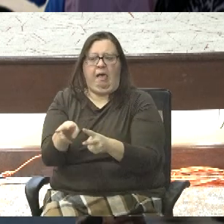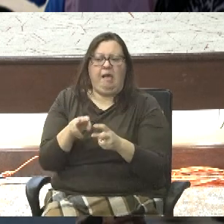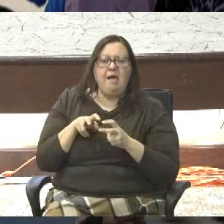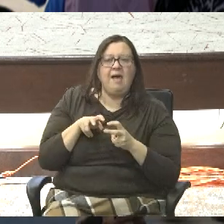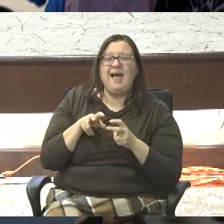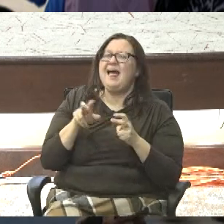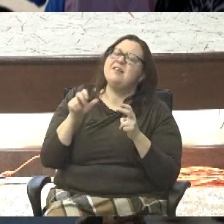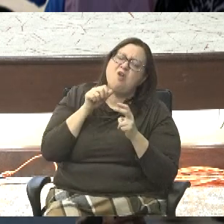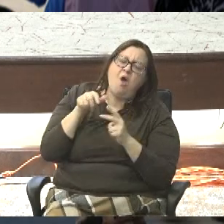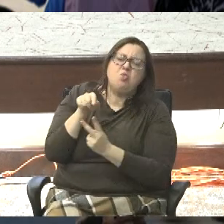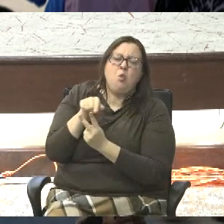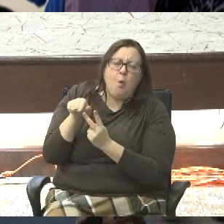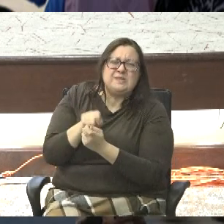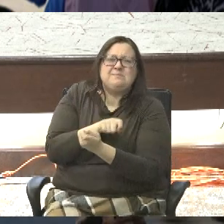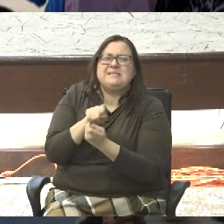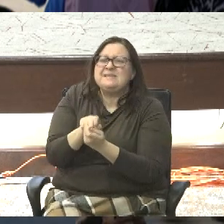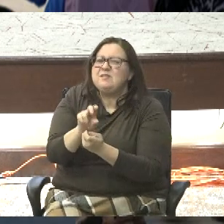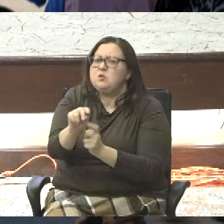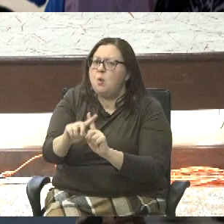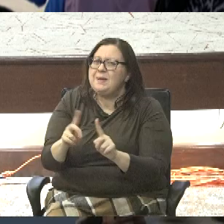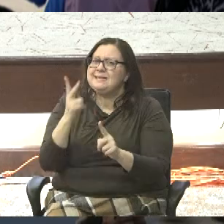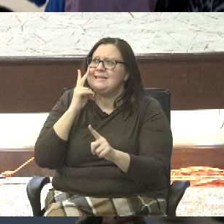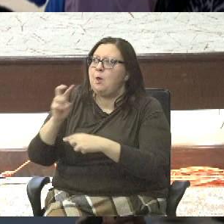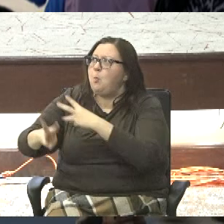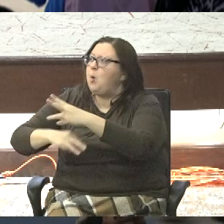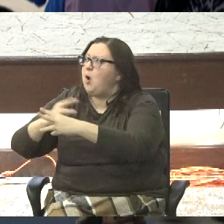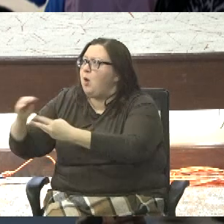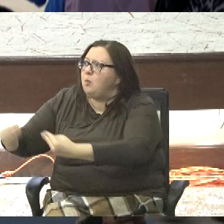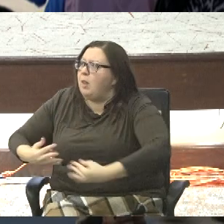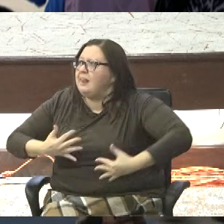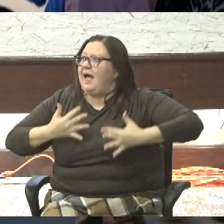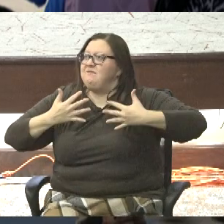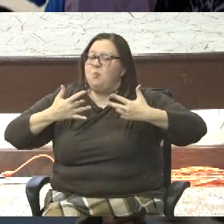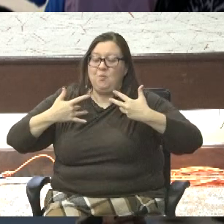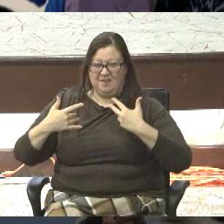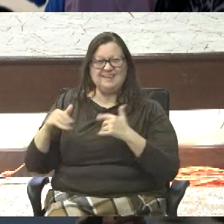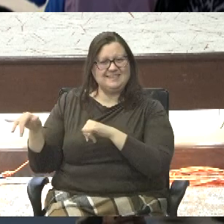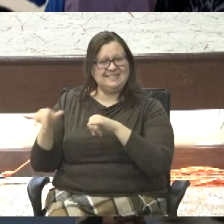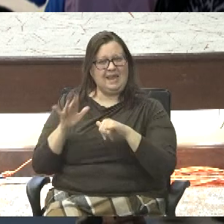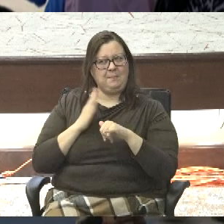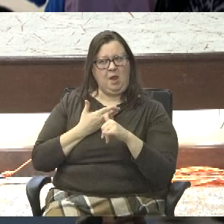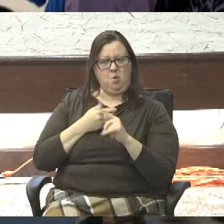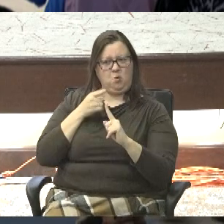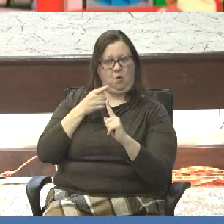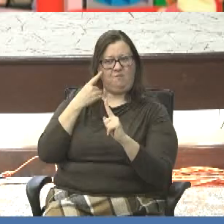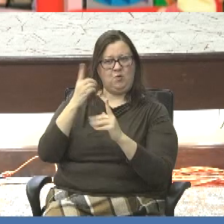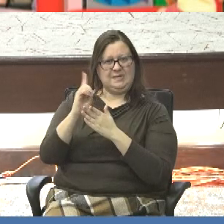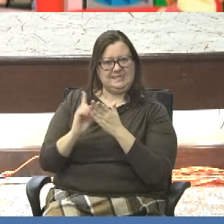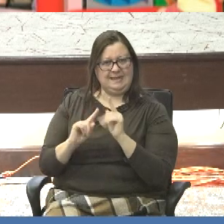that magical world can come to life was a really goal of the project with our design team.